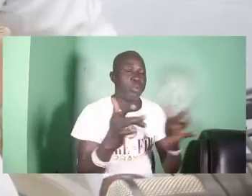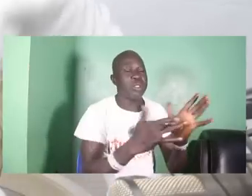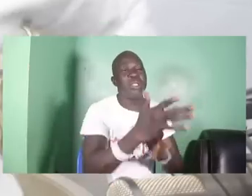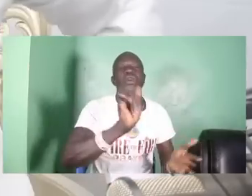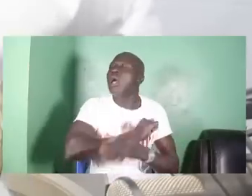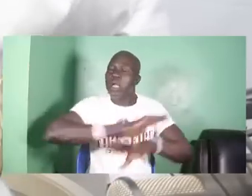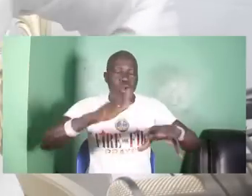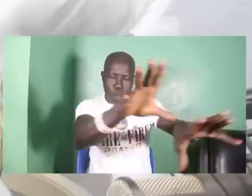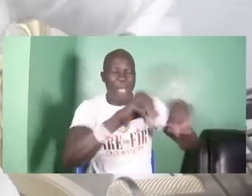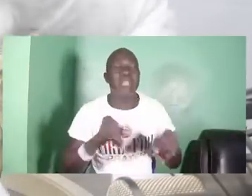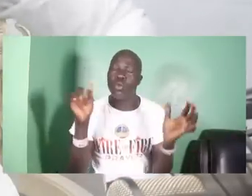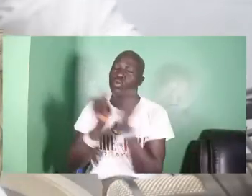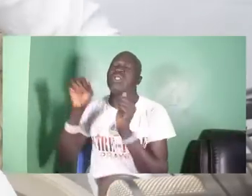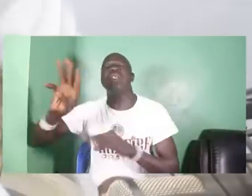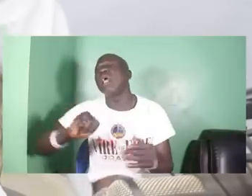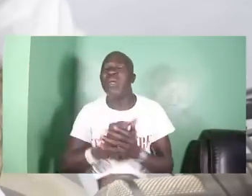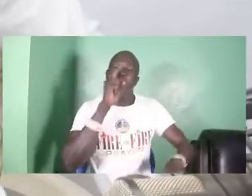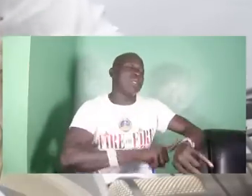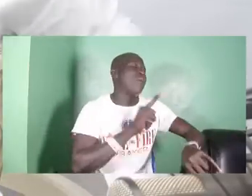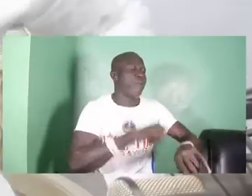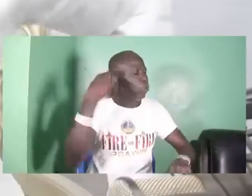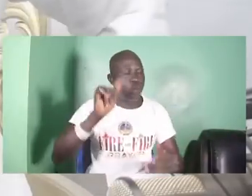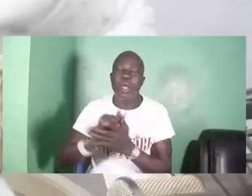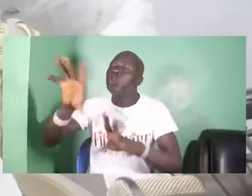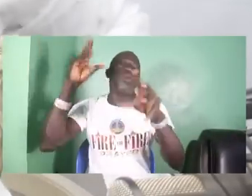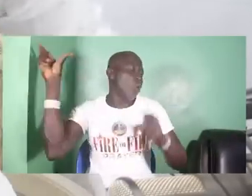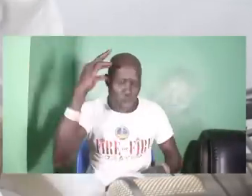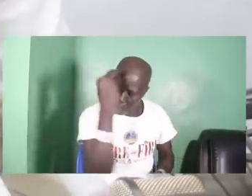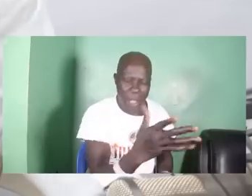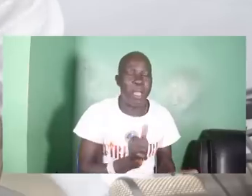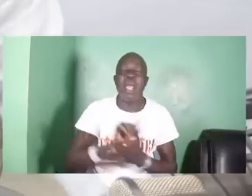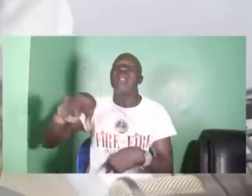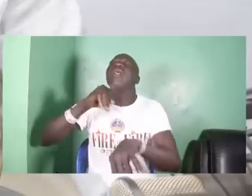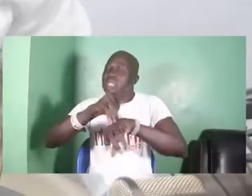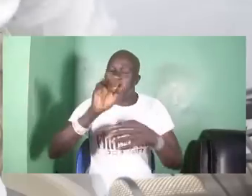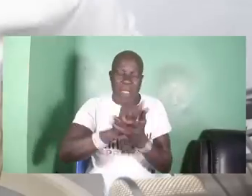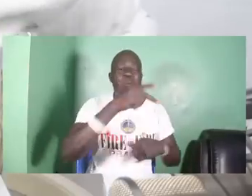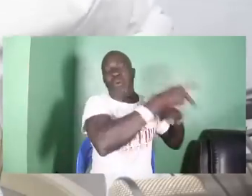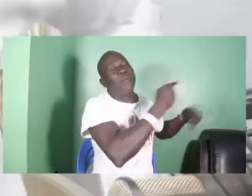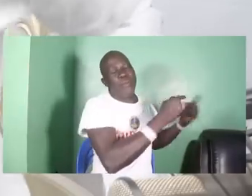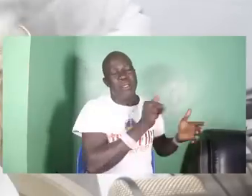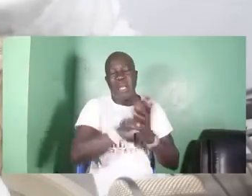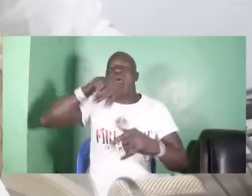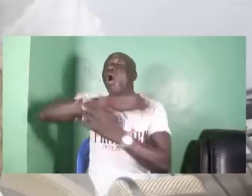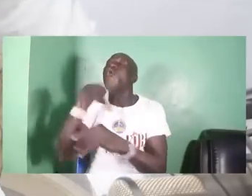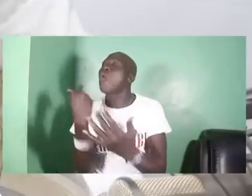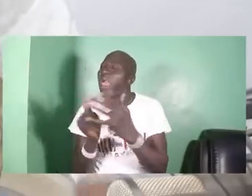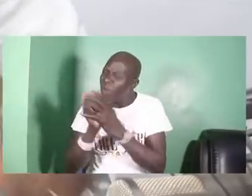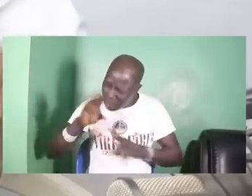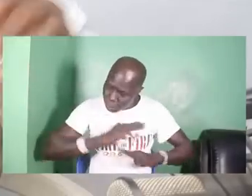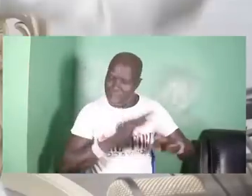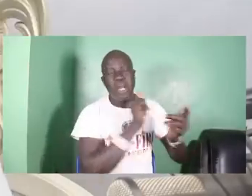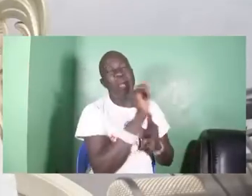Jesus. Oh, God, you must not agree with God. It's high time. Let it for you to be blocked. I'm going to send as a prophet. Daddy, talk about